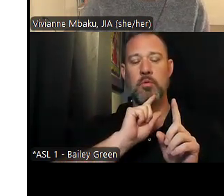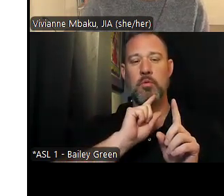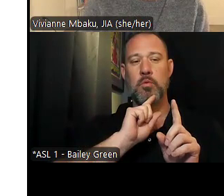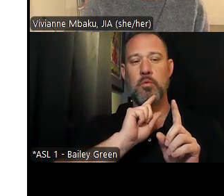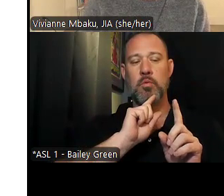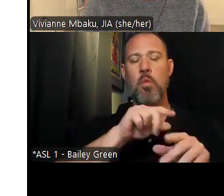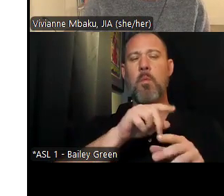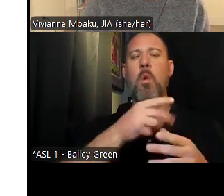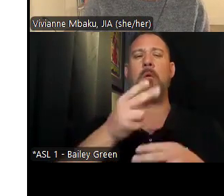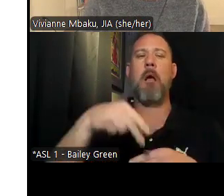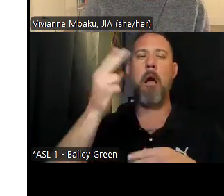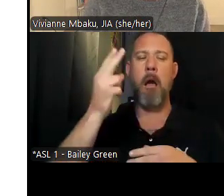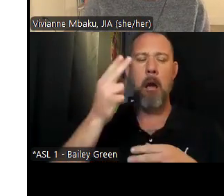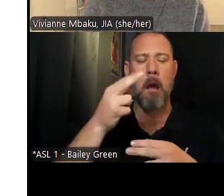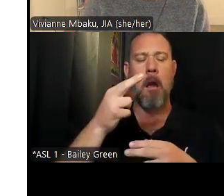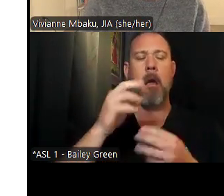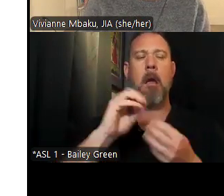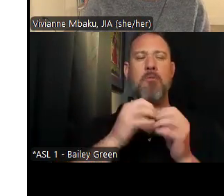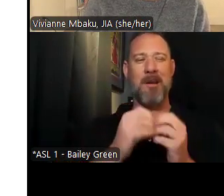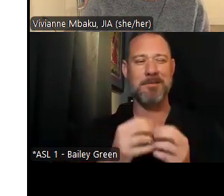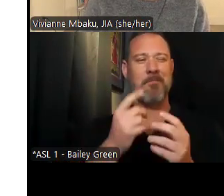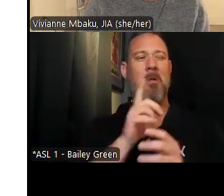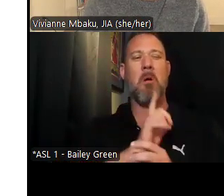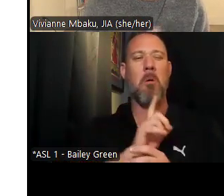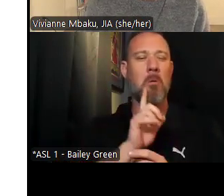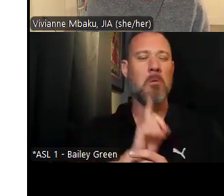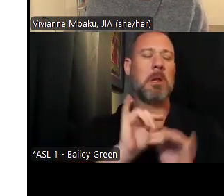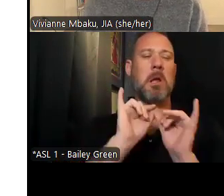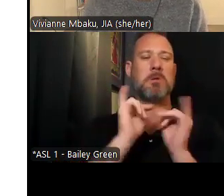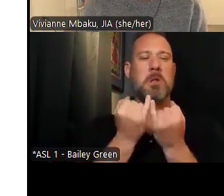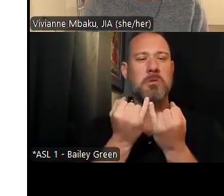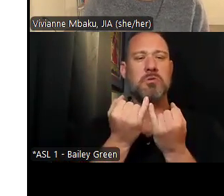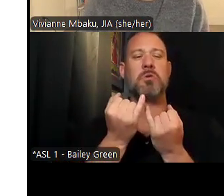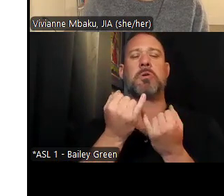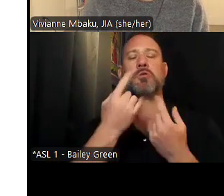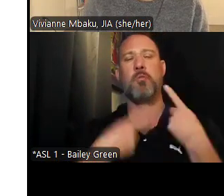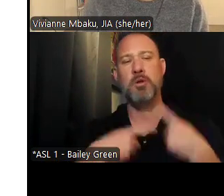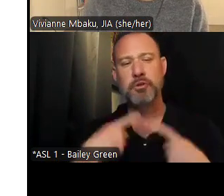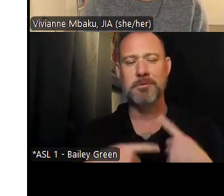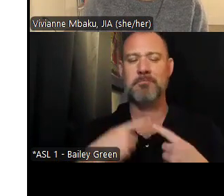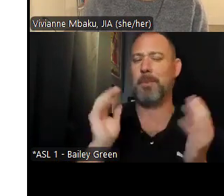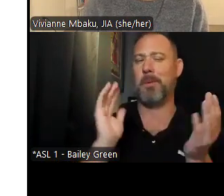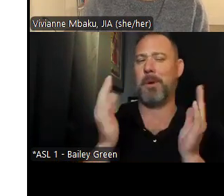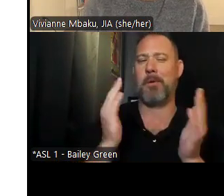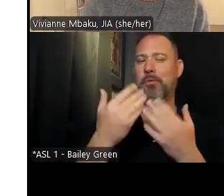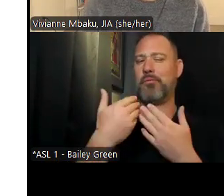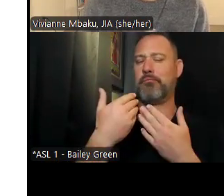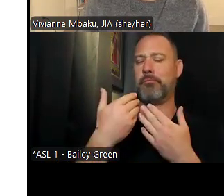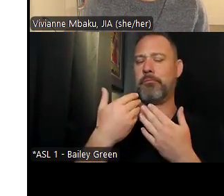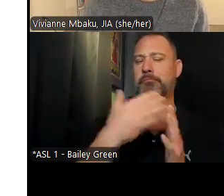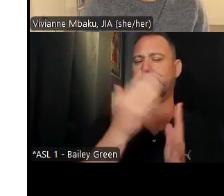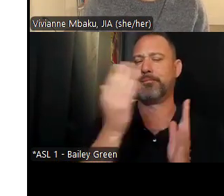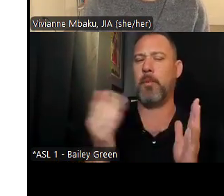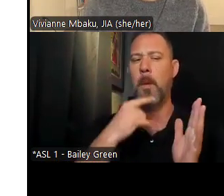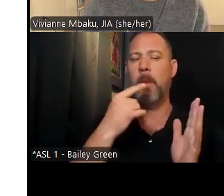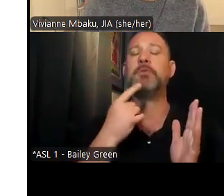rates of loneliness, isolation, and depression in comparison to the rest of the population, which is something that